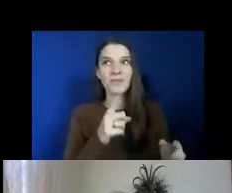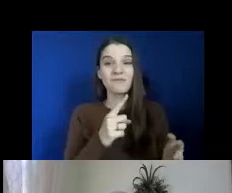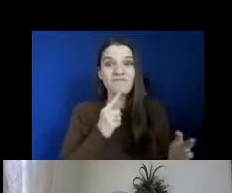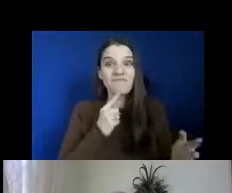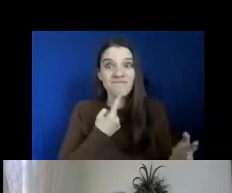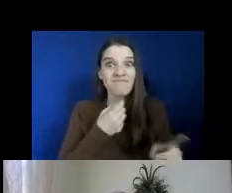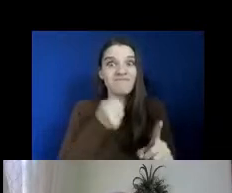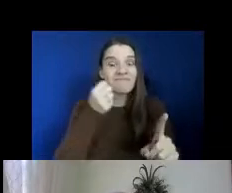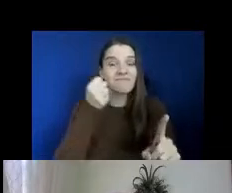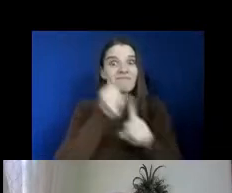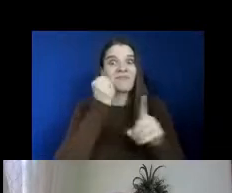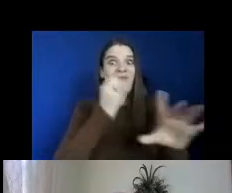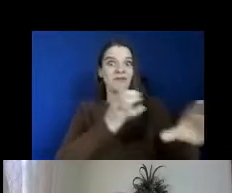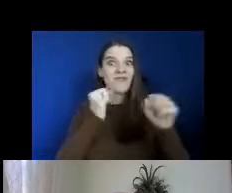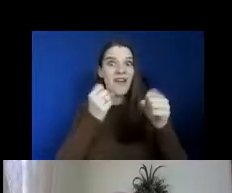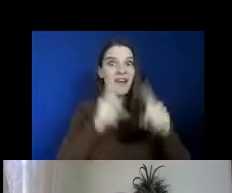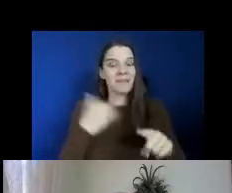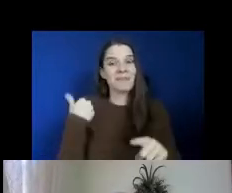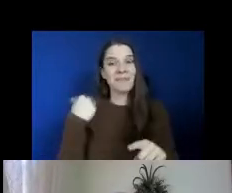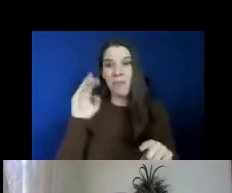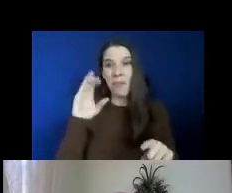and abruptly in March.